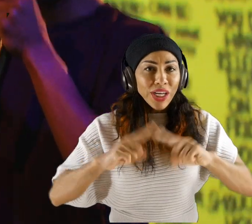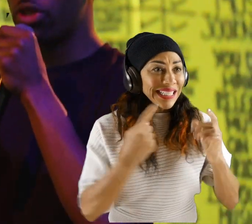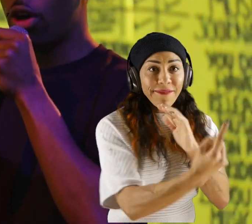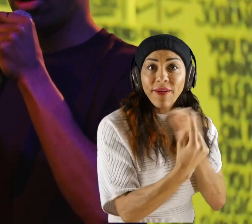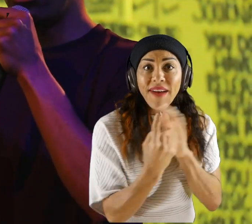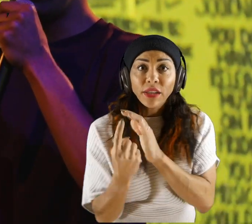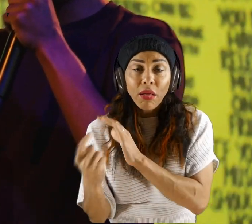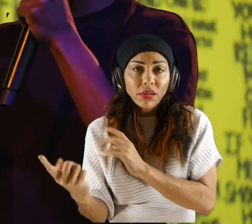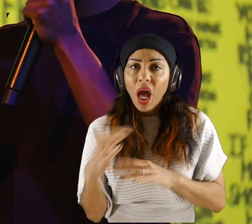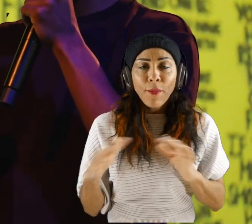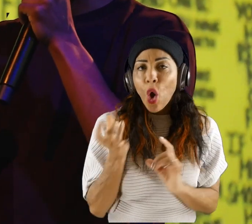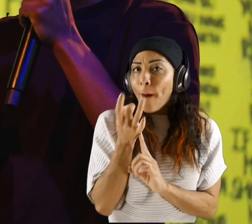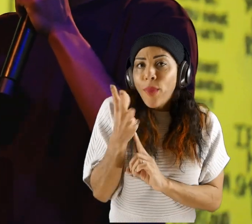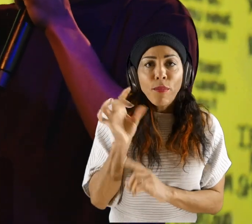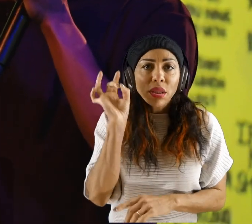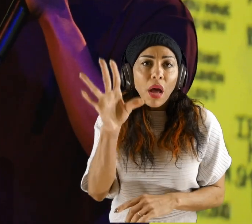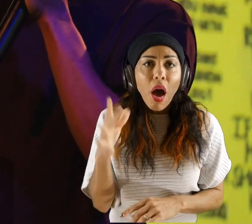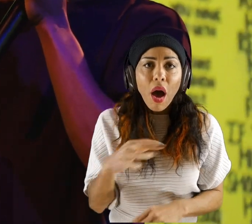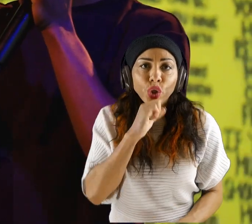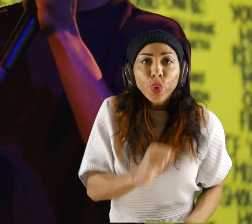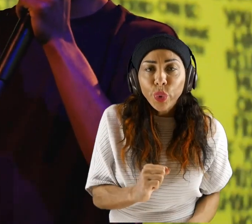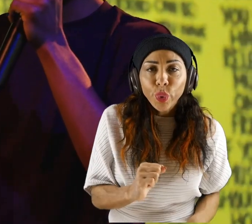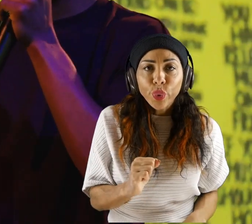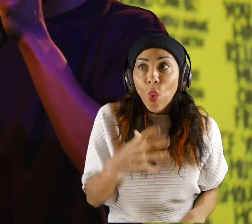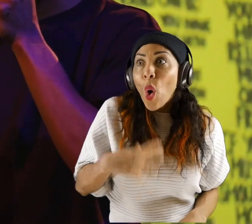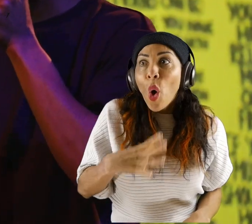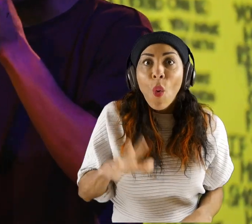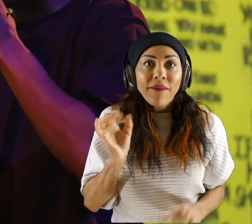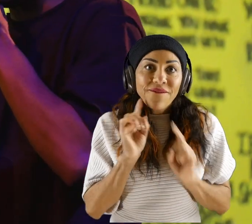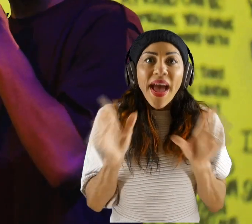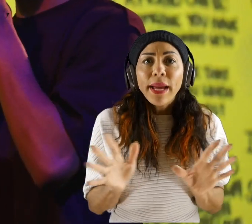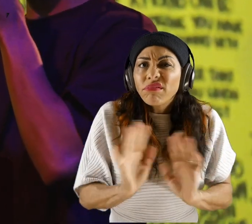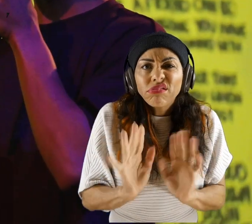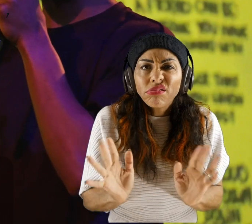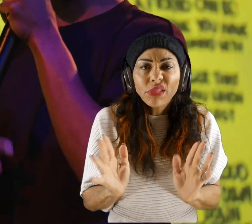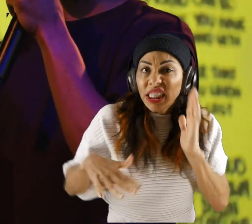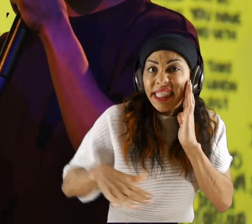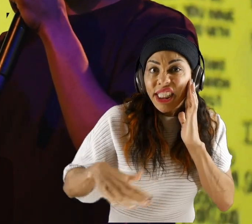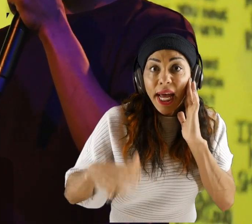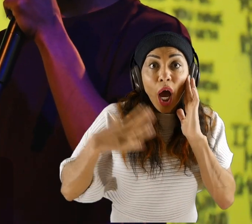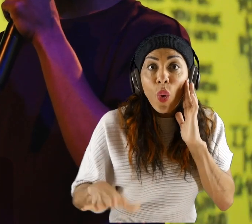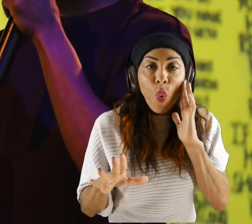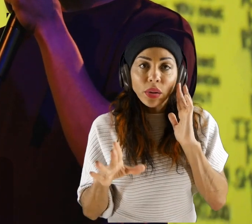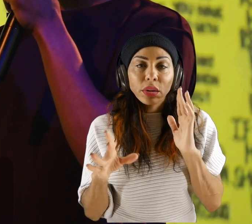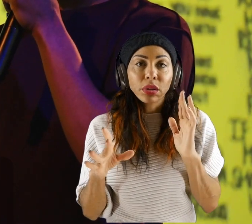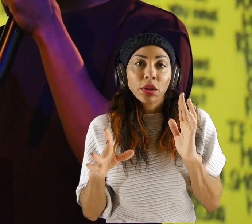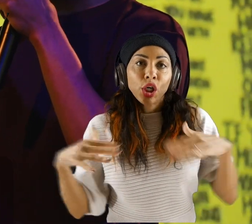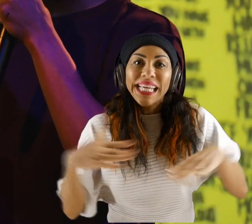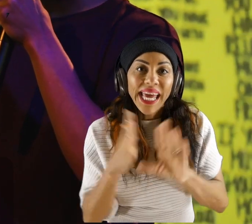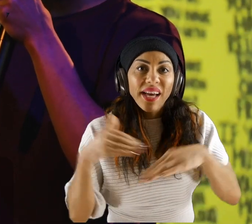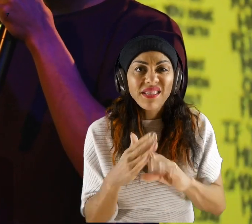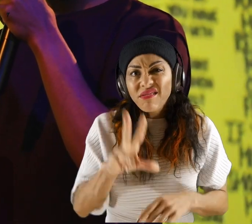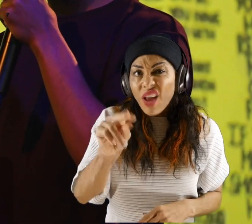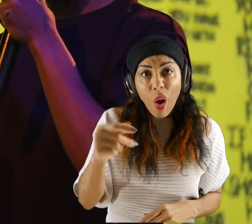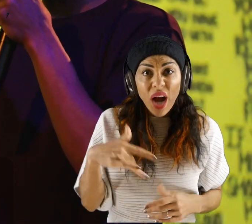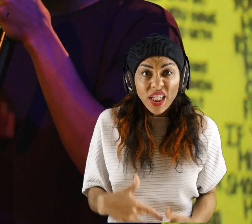not a pop star dude that wanted to be famous. Like I didn't DJ to get gigs or anything like that. I was just passionate about that stuff. And now